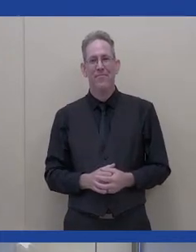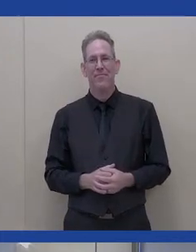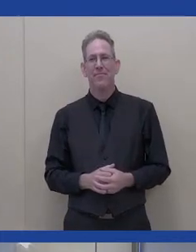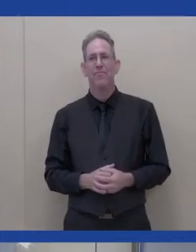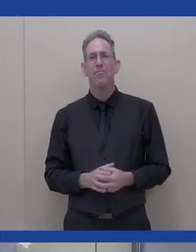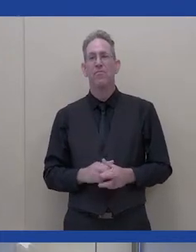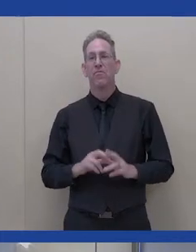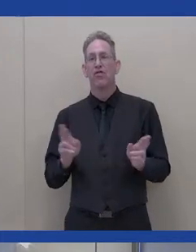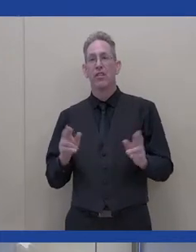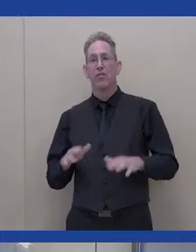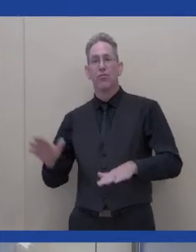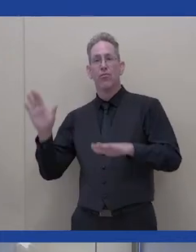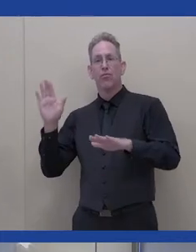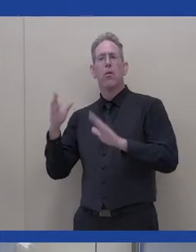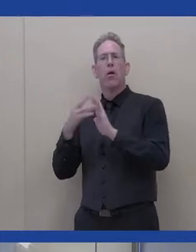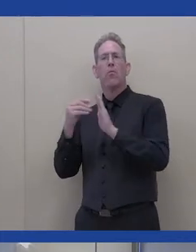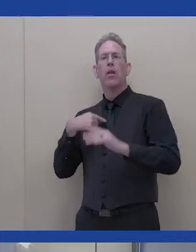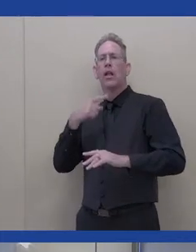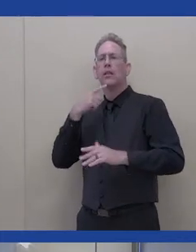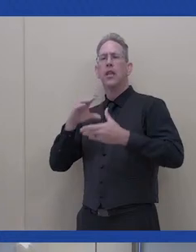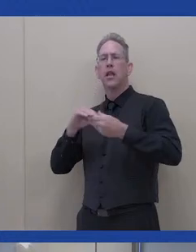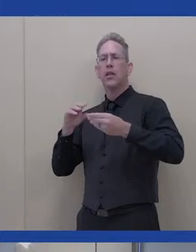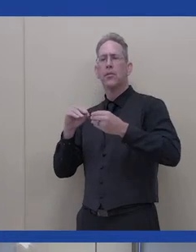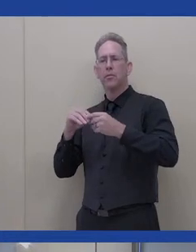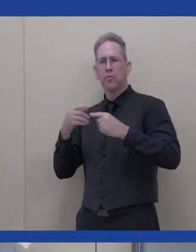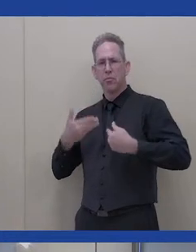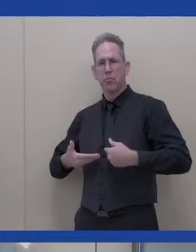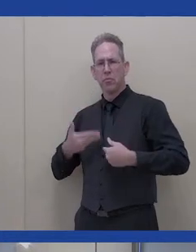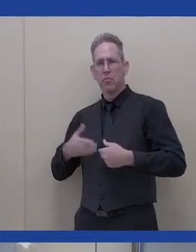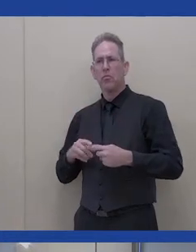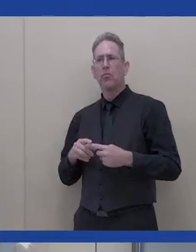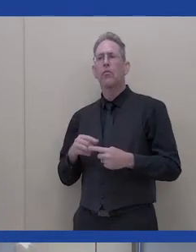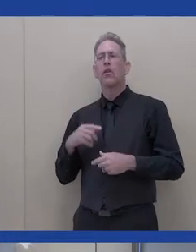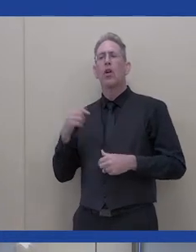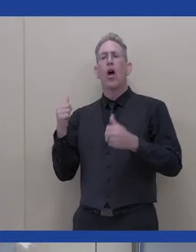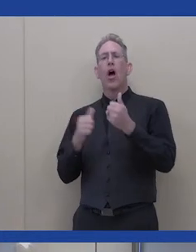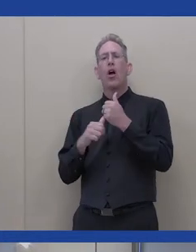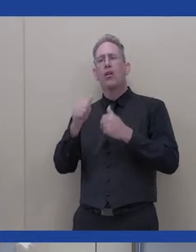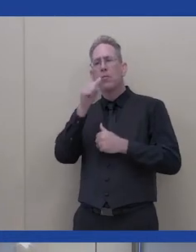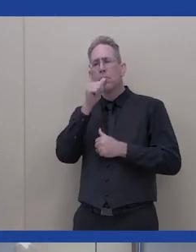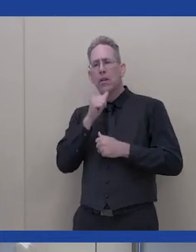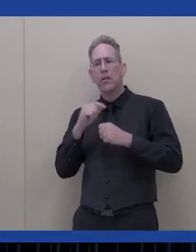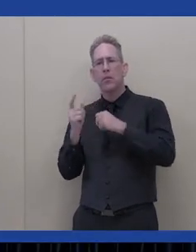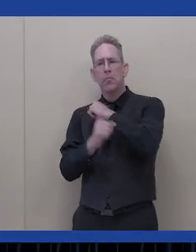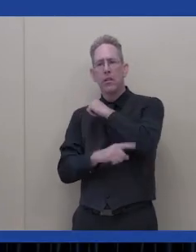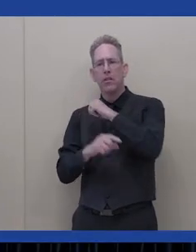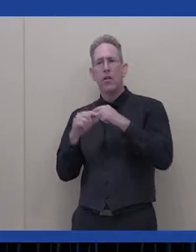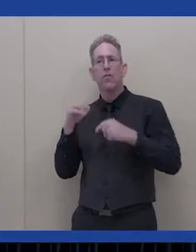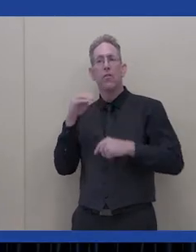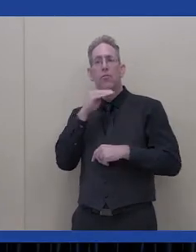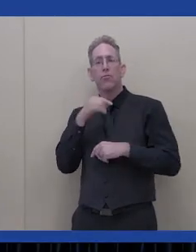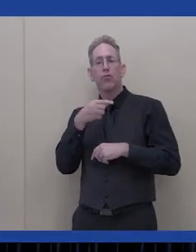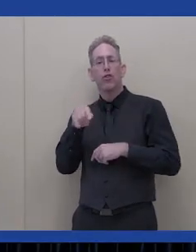Repeat after me. Under the pains and penalties of perjury. Under the pains and